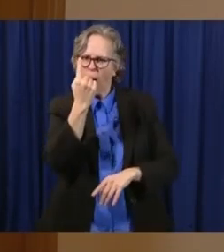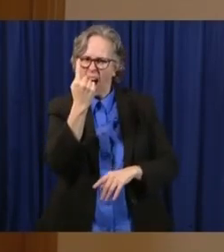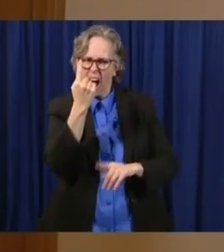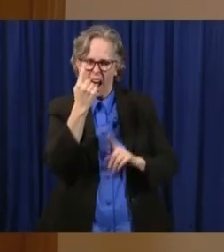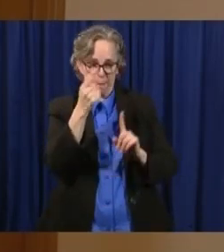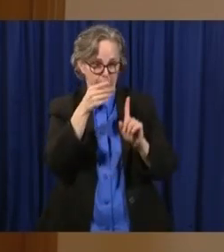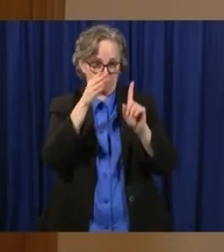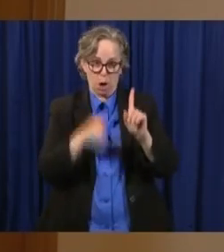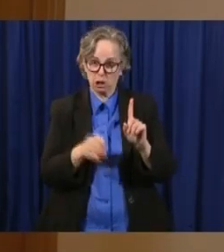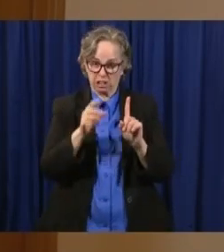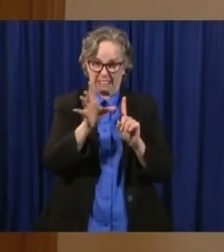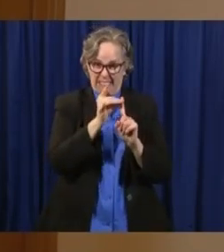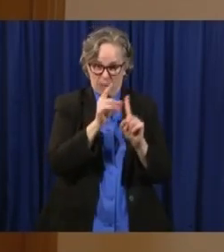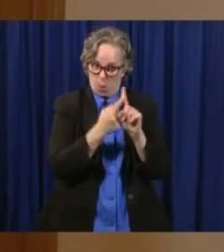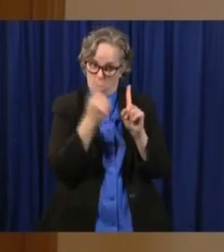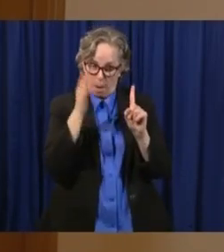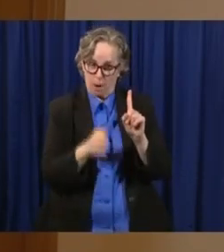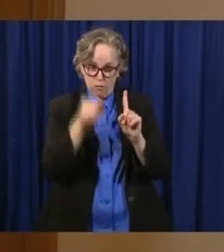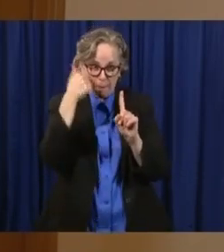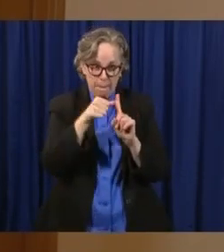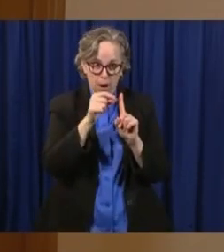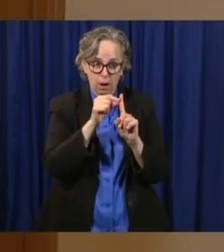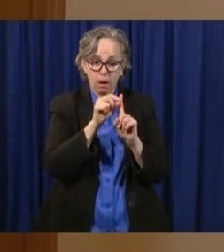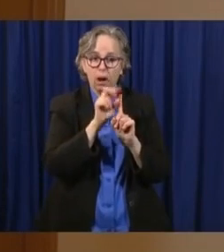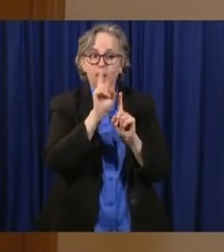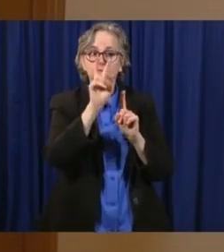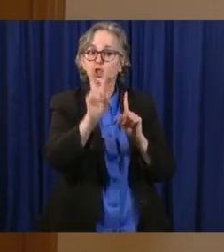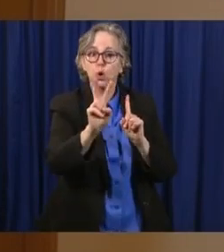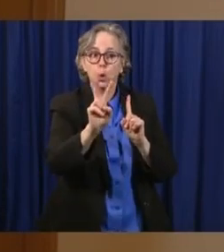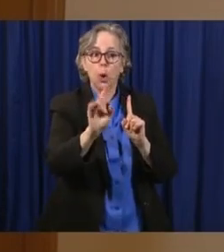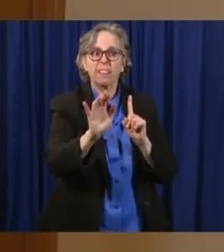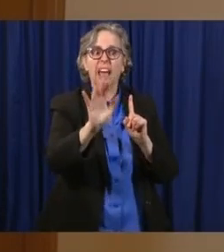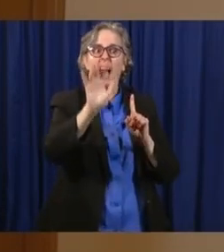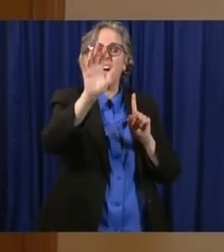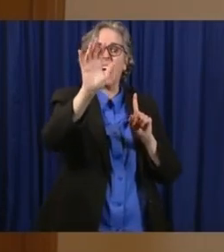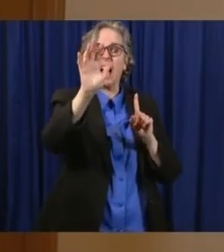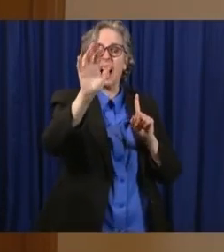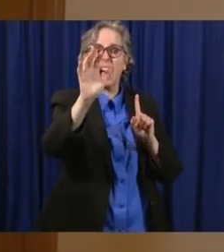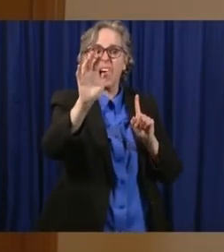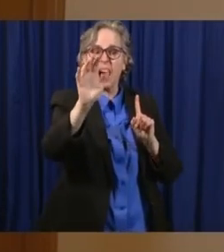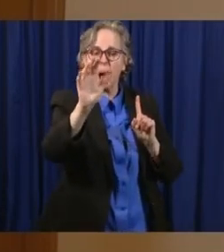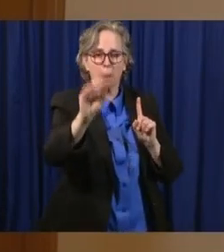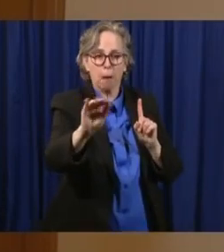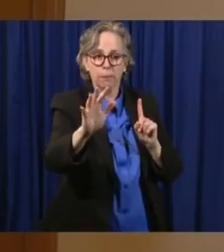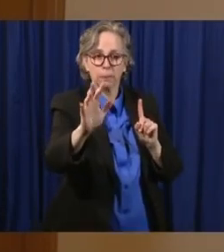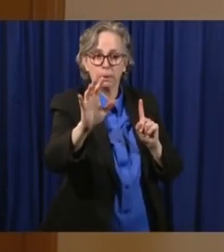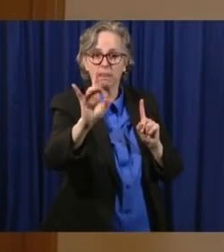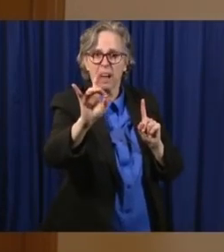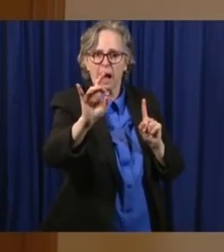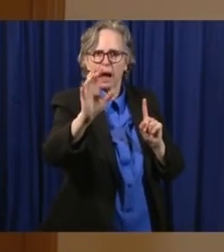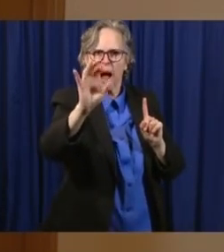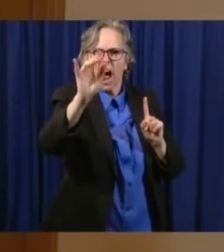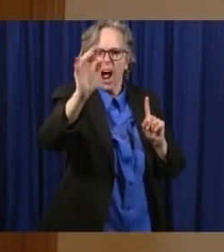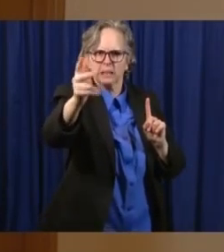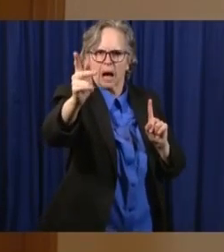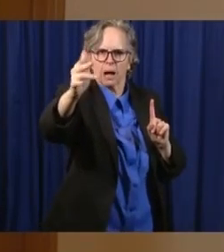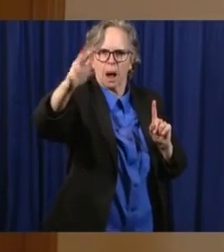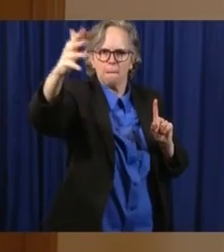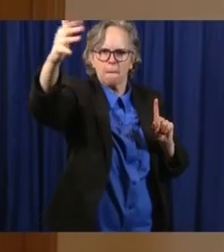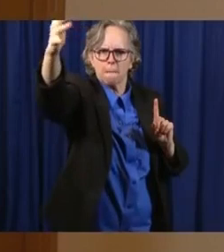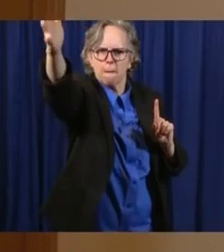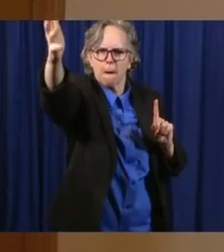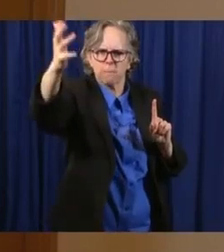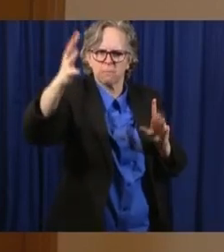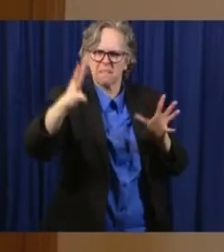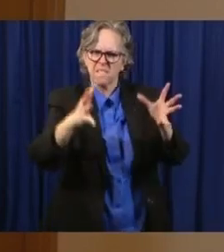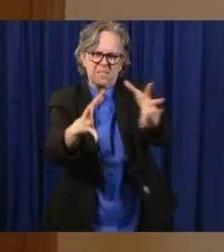Kevin Bacon degrees of infecting 2.5 to 3 people in their sphere of influence, and then those go, and that's where